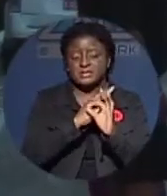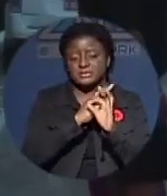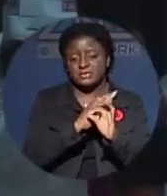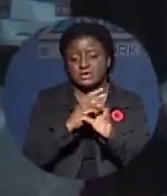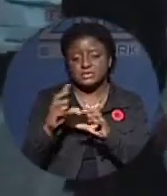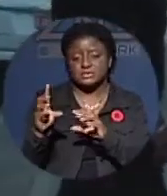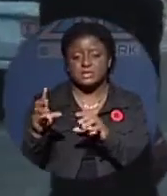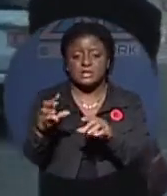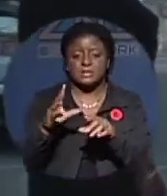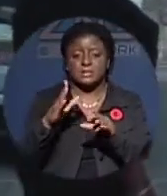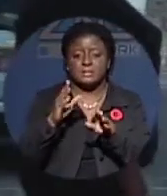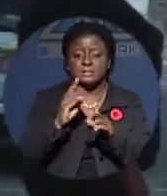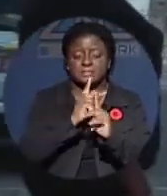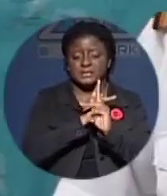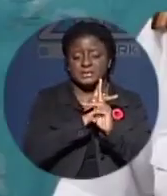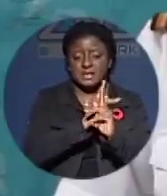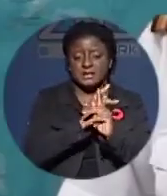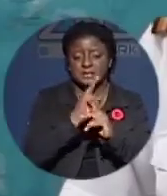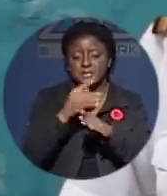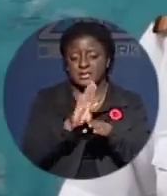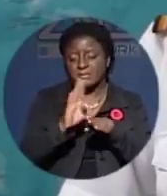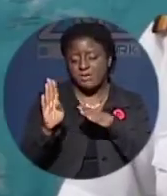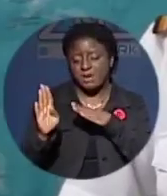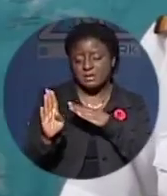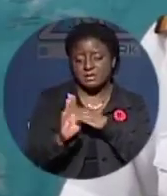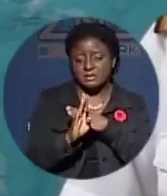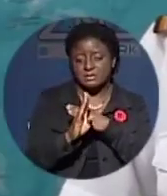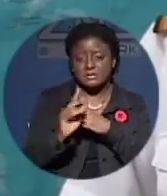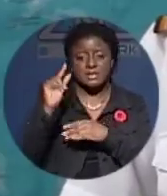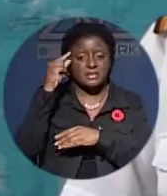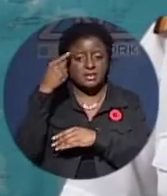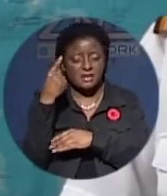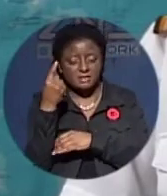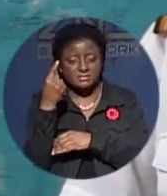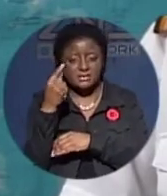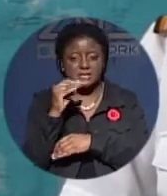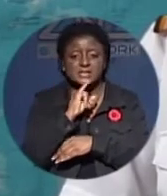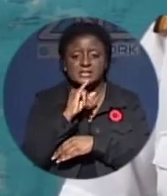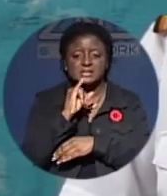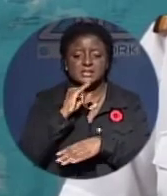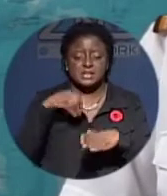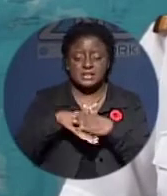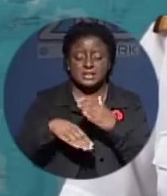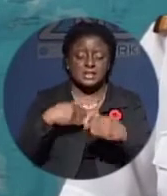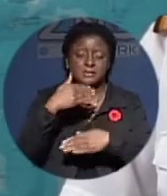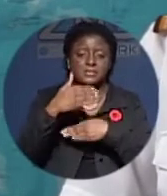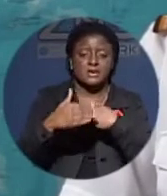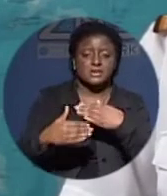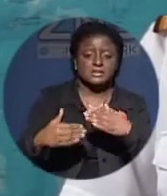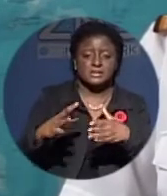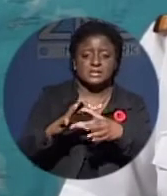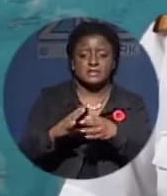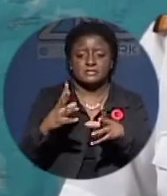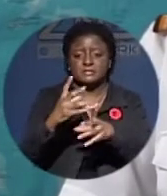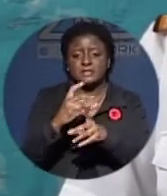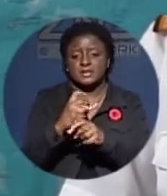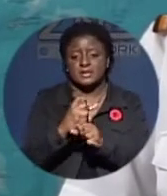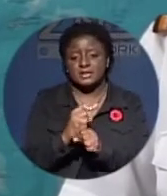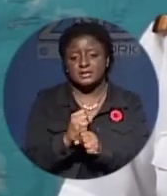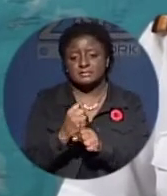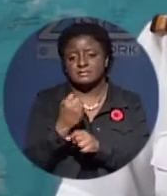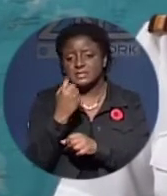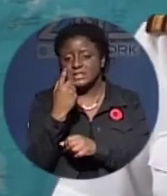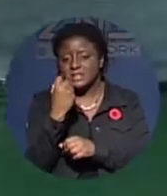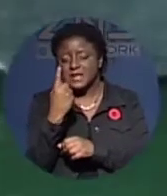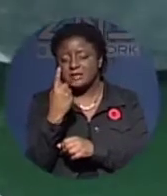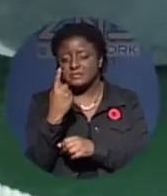protection and patrol. Government is in the process, the Bahamas government is in the process of acquiring some 11